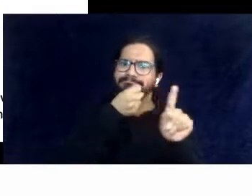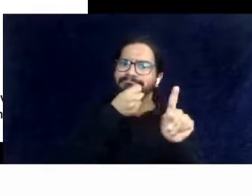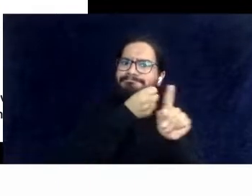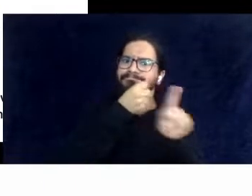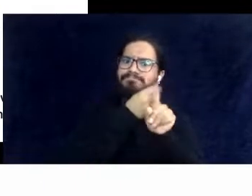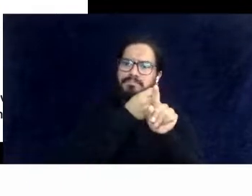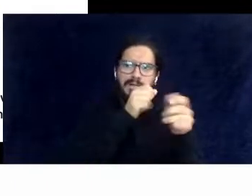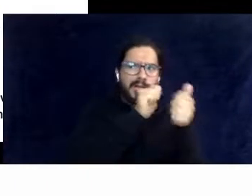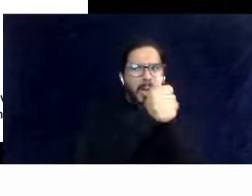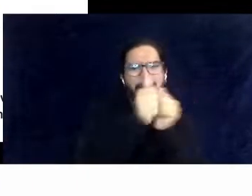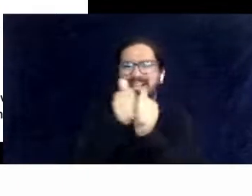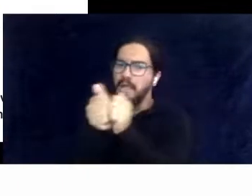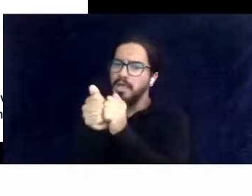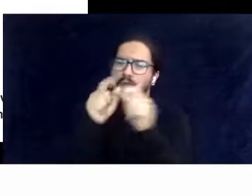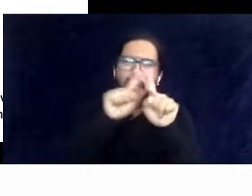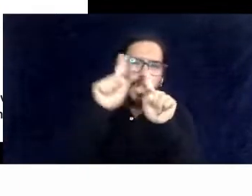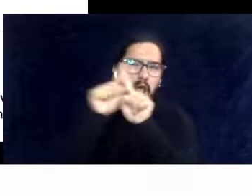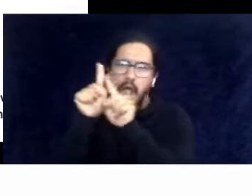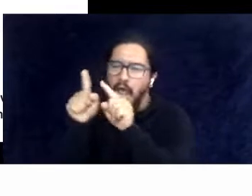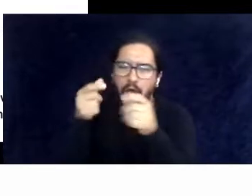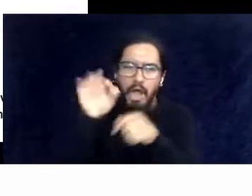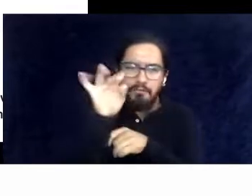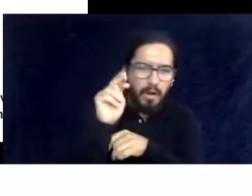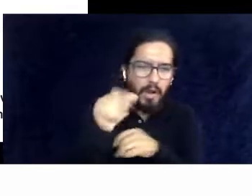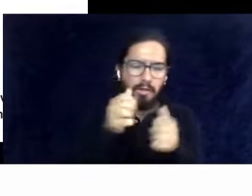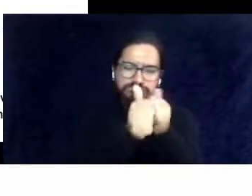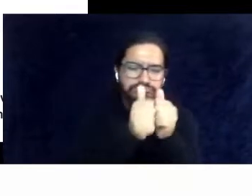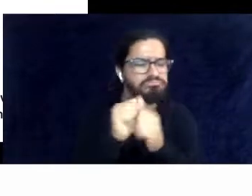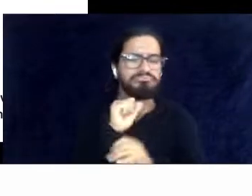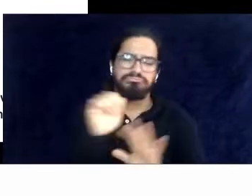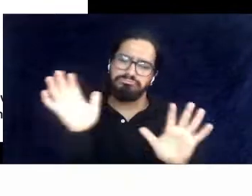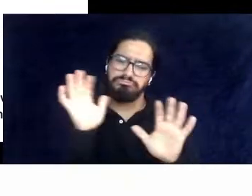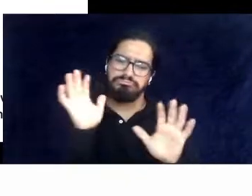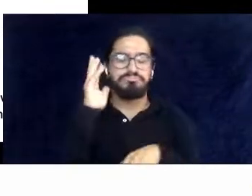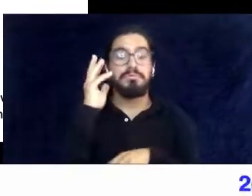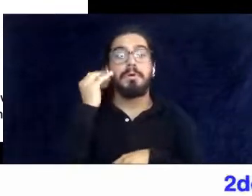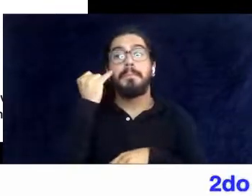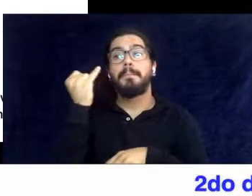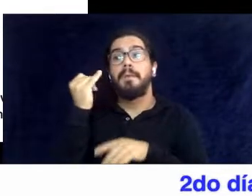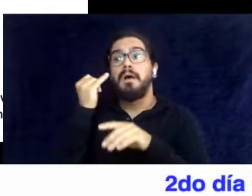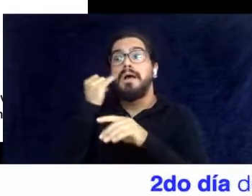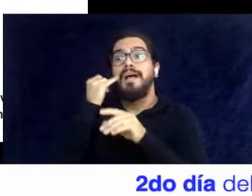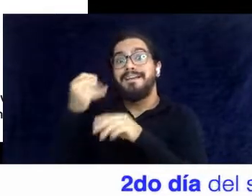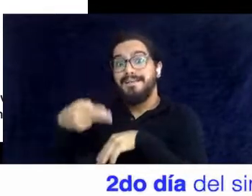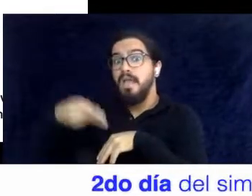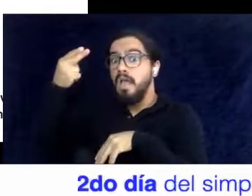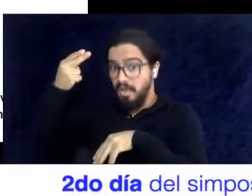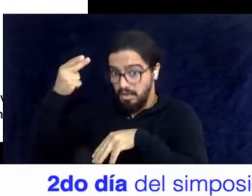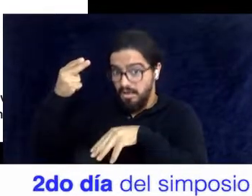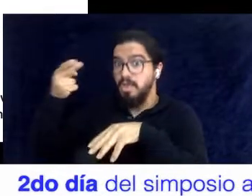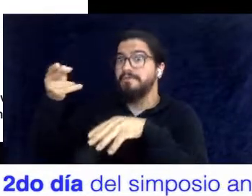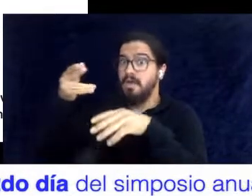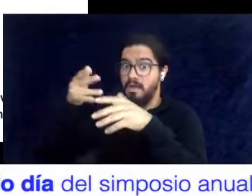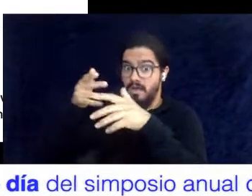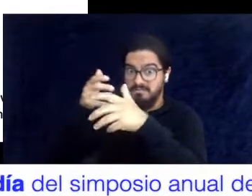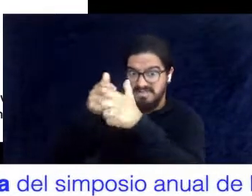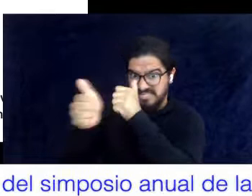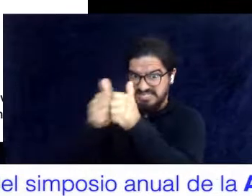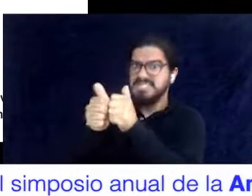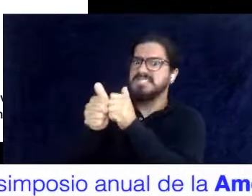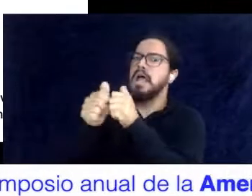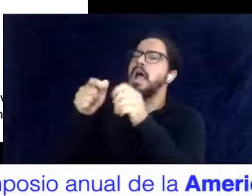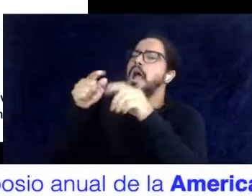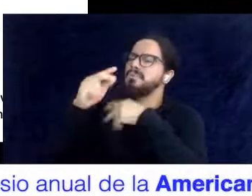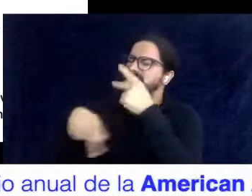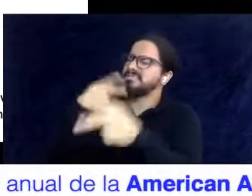out the bad competitors, while at high levels of disturbances, only the most adapted species are surviving. And when we look at